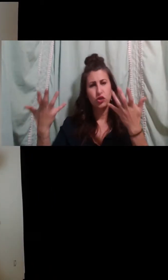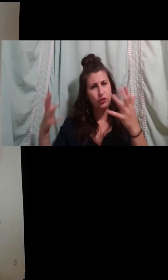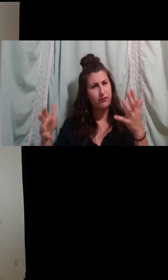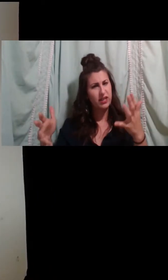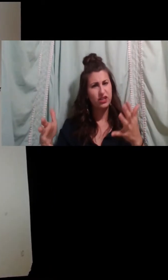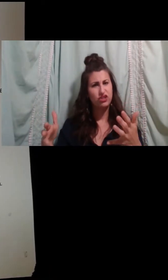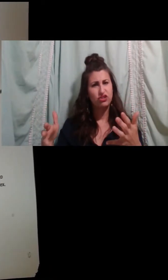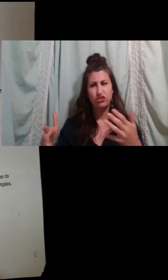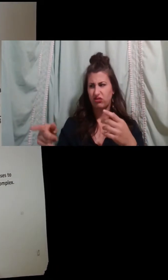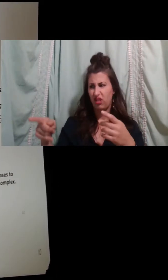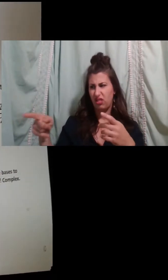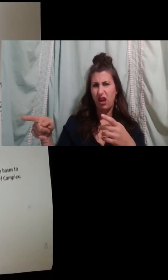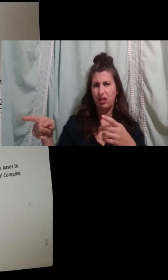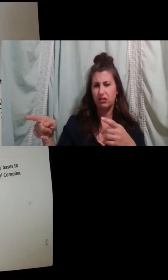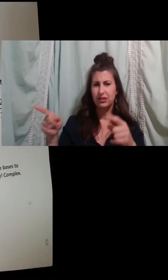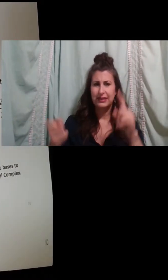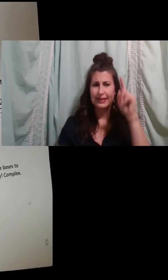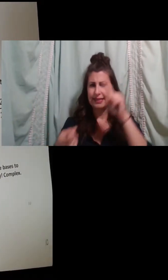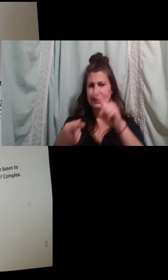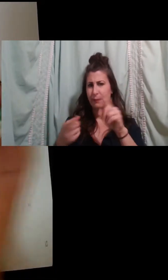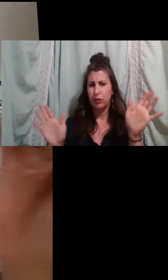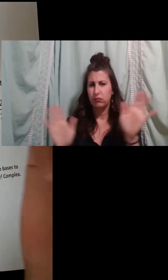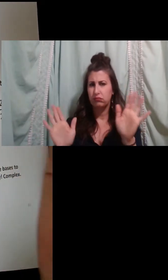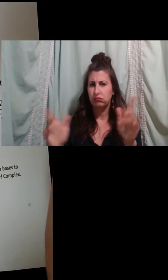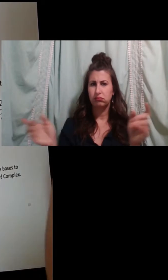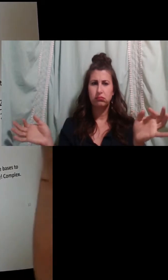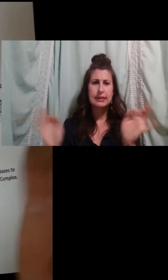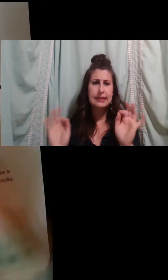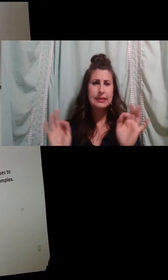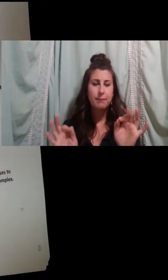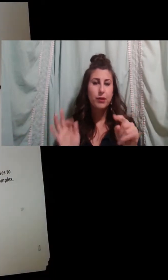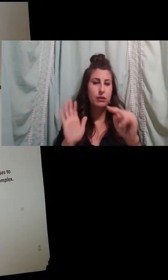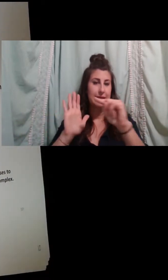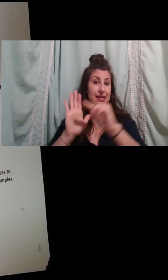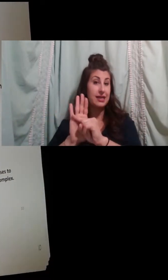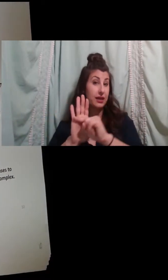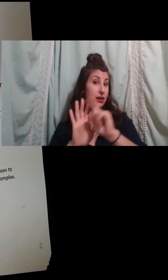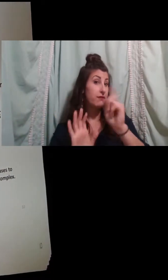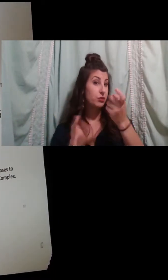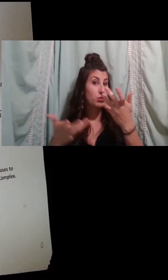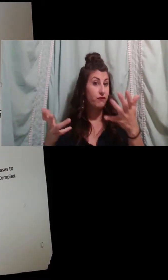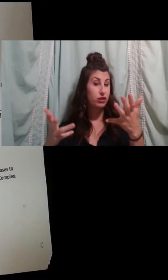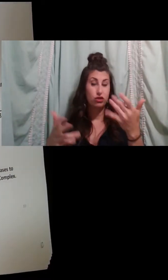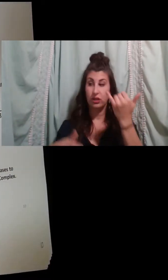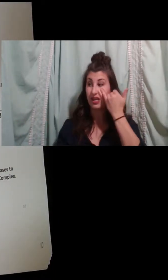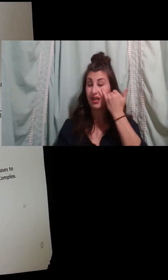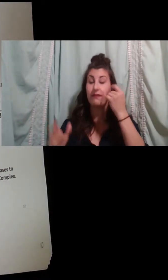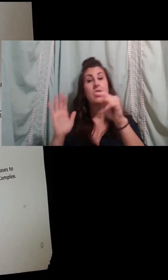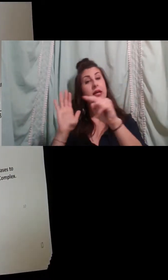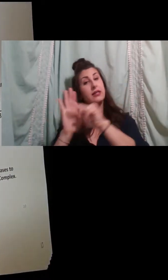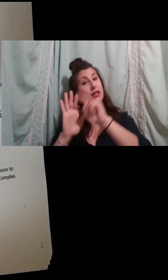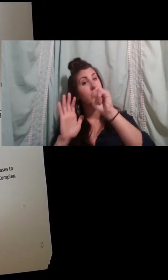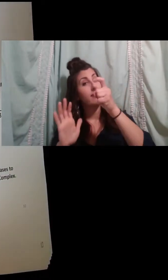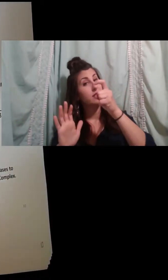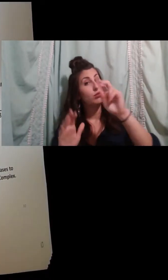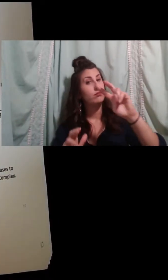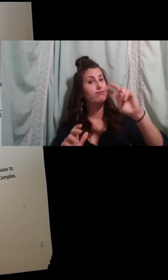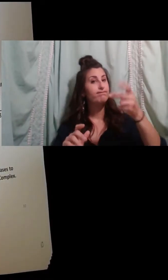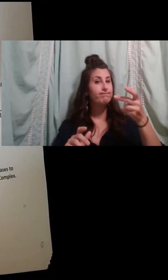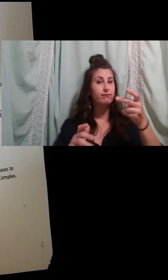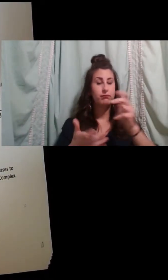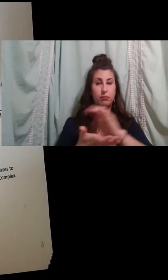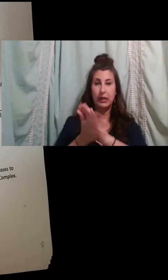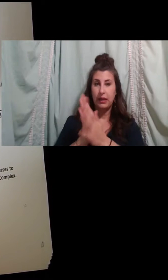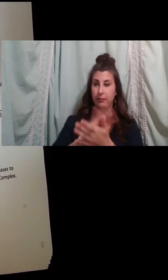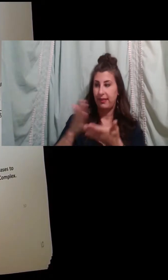we already did one that looked like this. Simple, we did the simple negative exponent. So if I have a negative exponent, I can